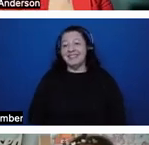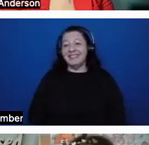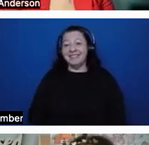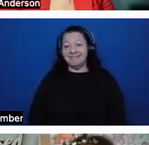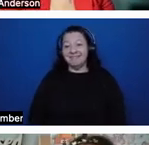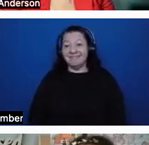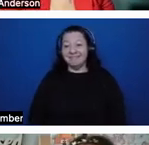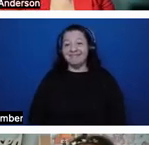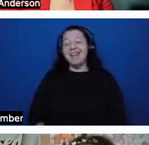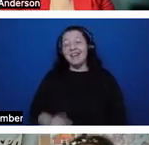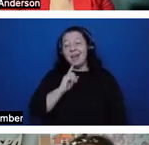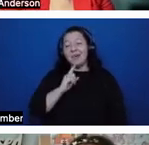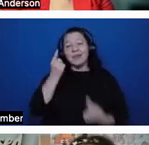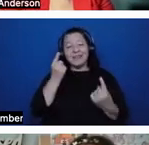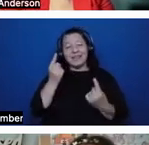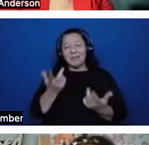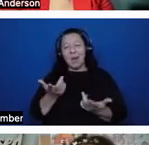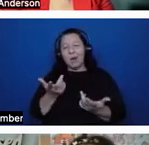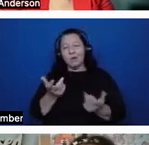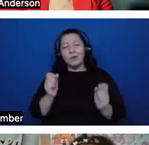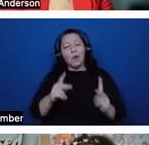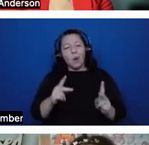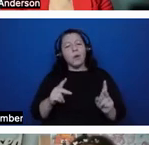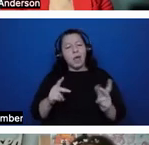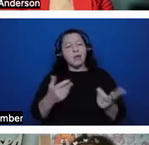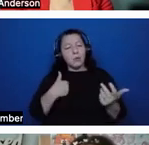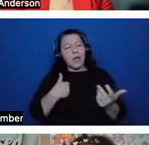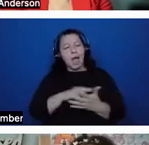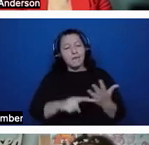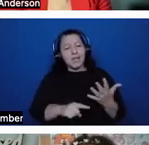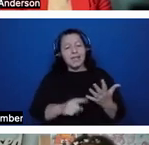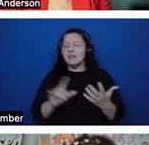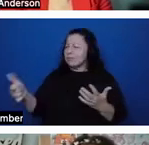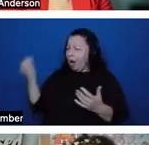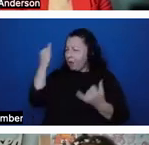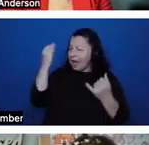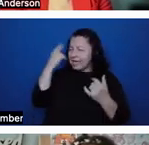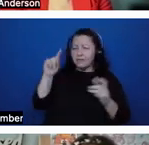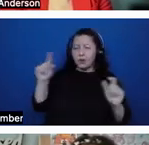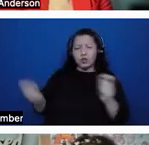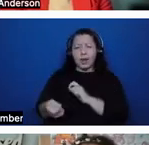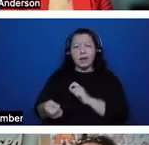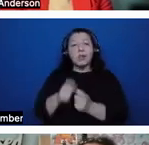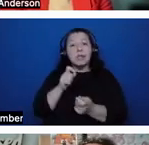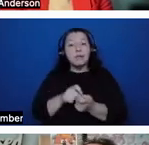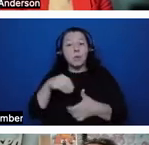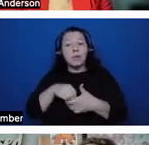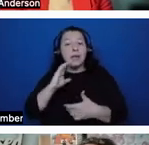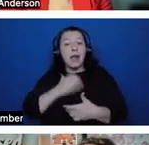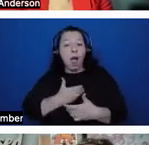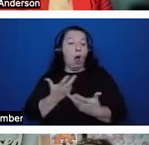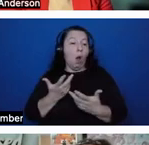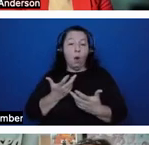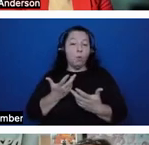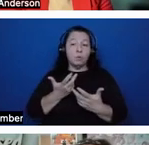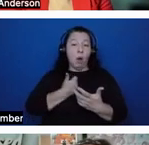I'm really thinking about, okay, so we have this, like, what are some of those other ideas, for change, particularly within like our own spheres of influence, as well